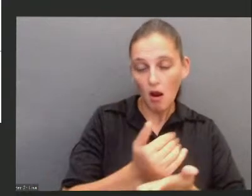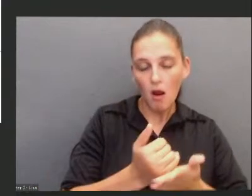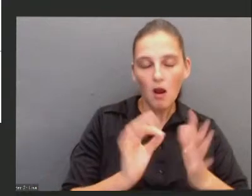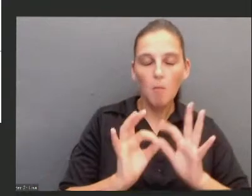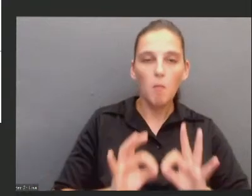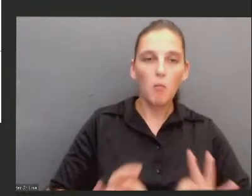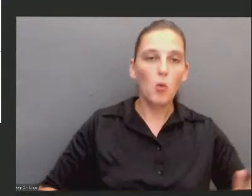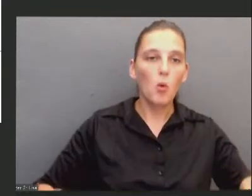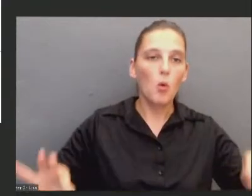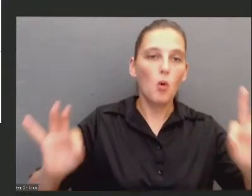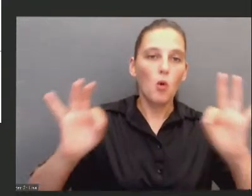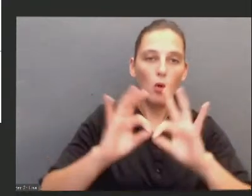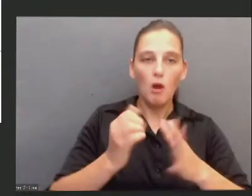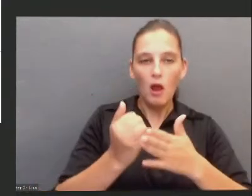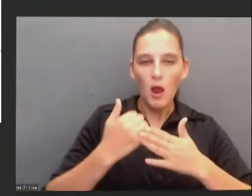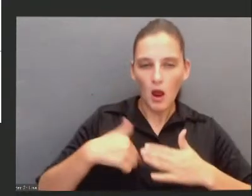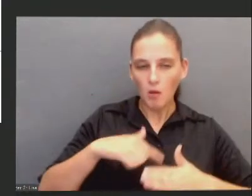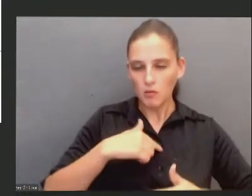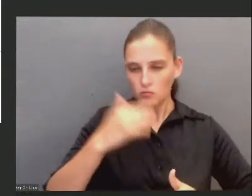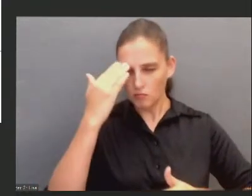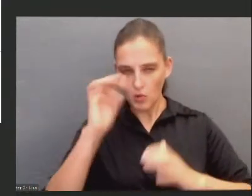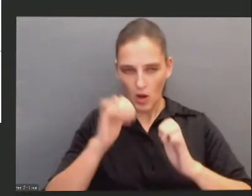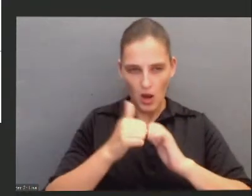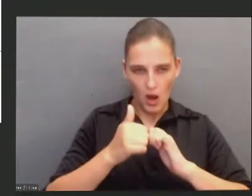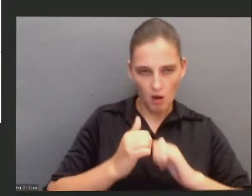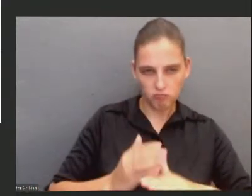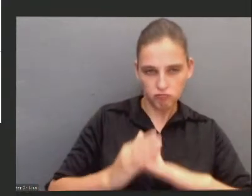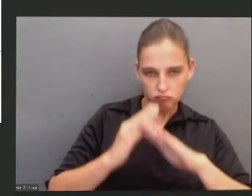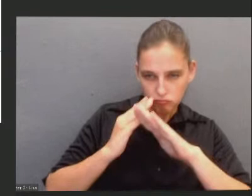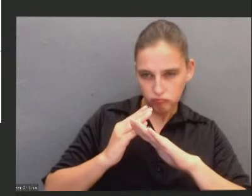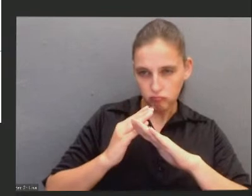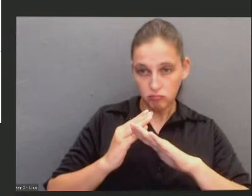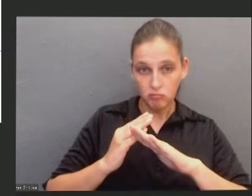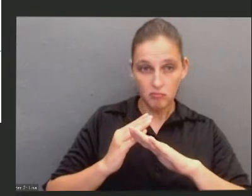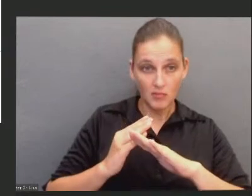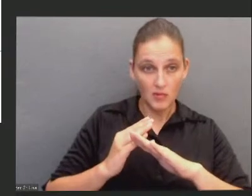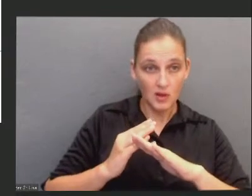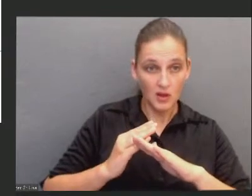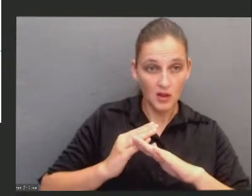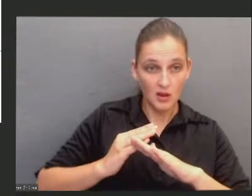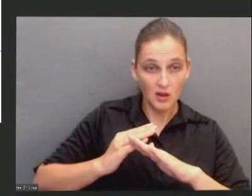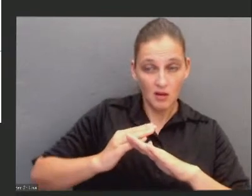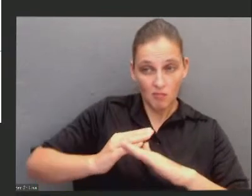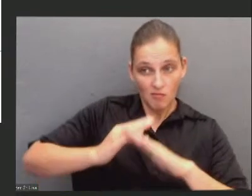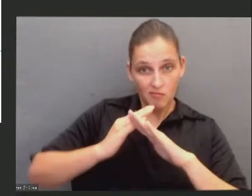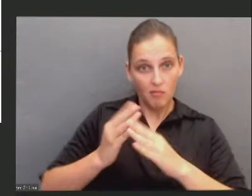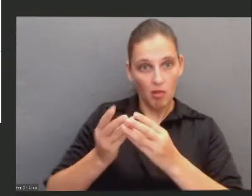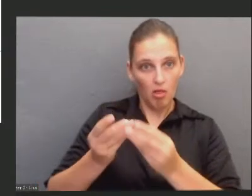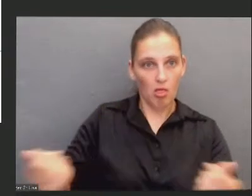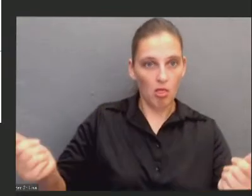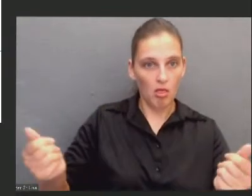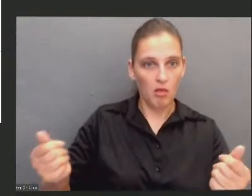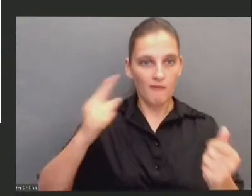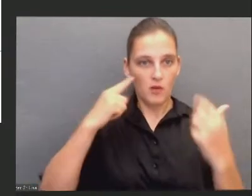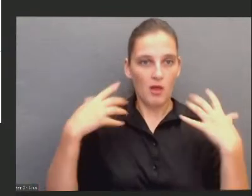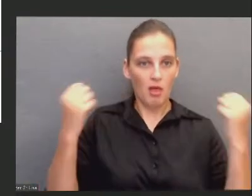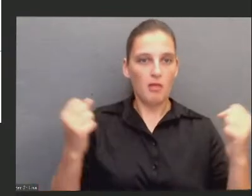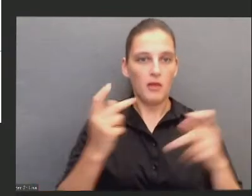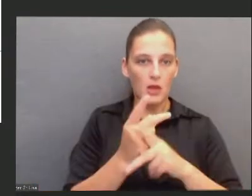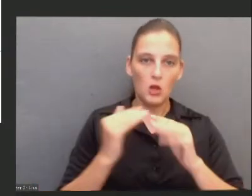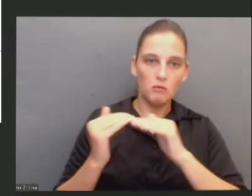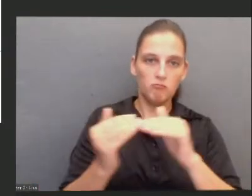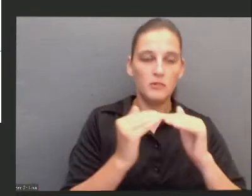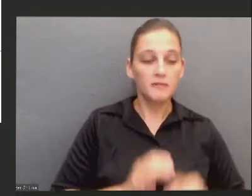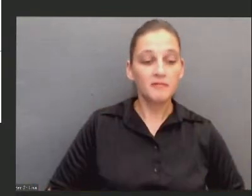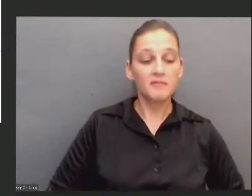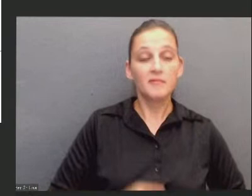of and elimination of, quite frankly, of health inequities. Data must be high quality, it must be standardized and collected